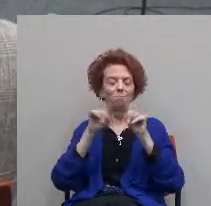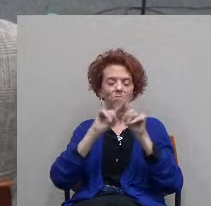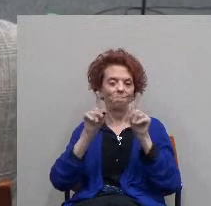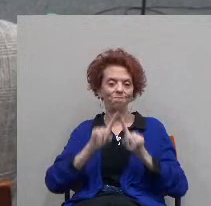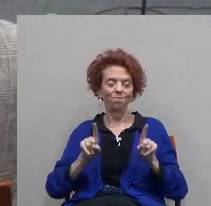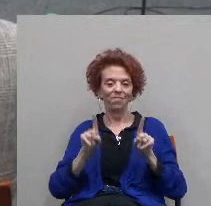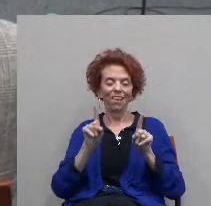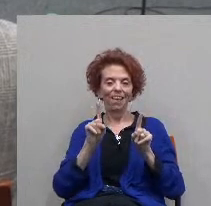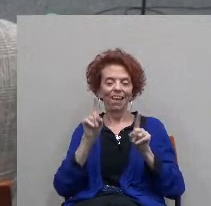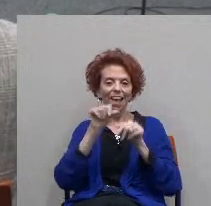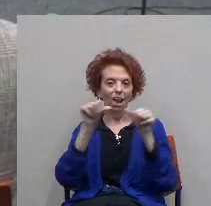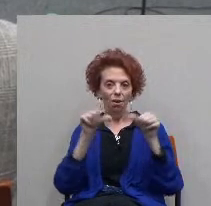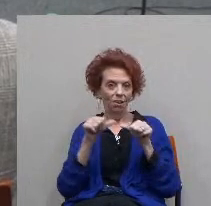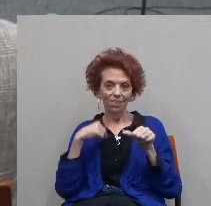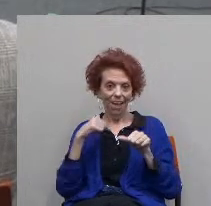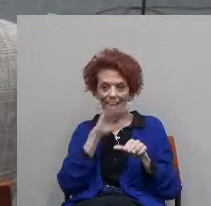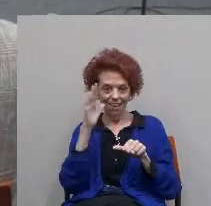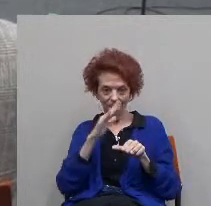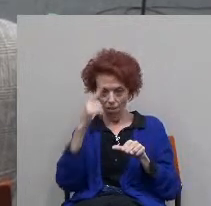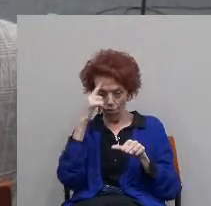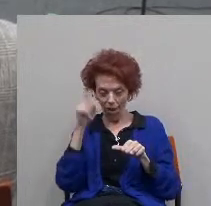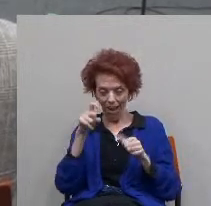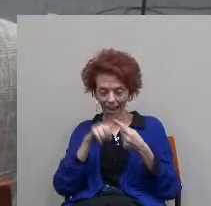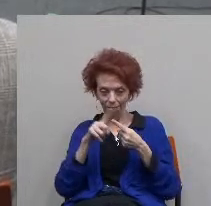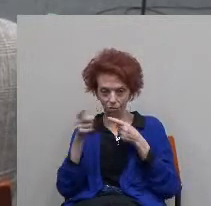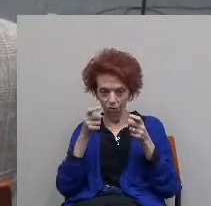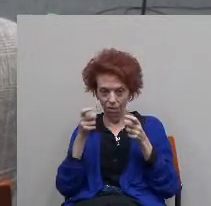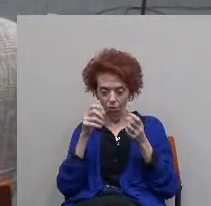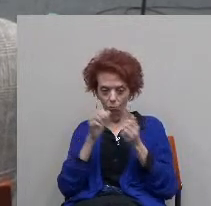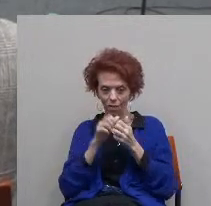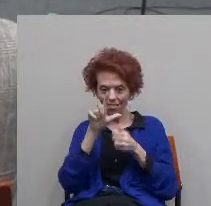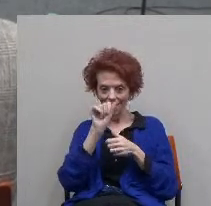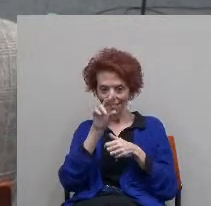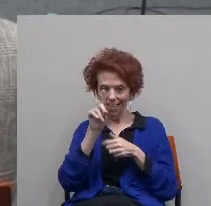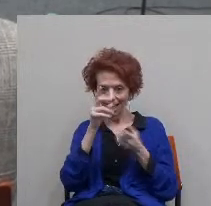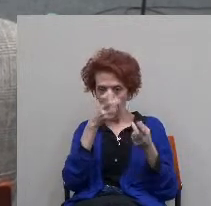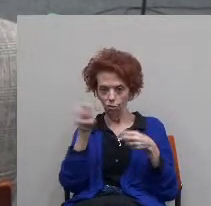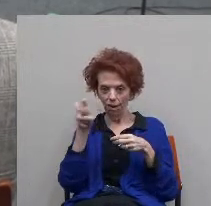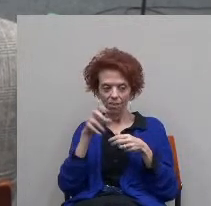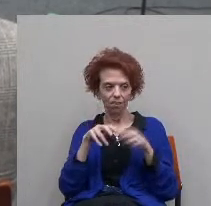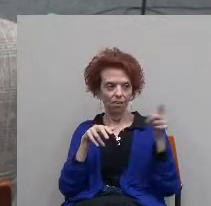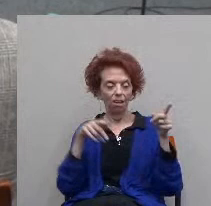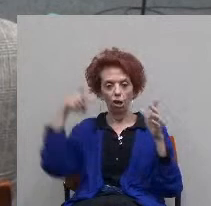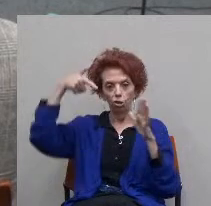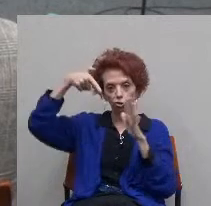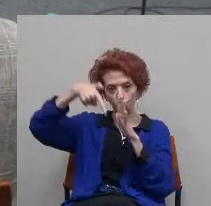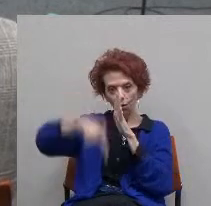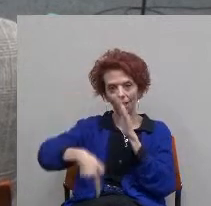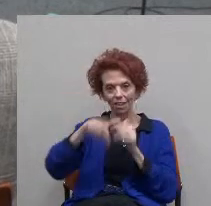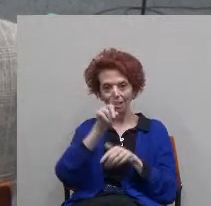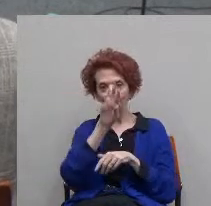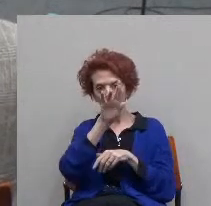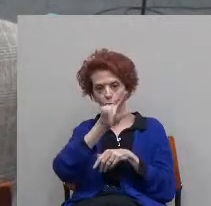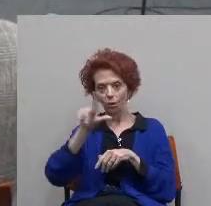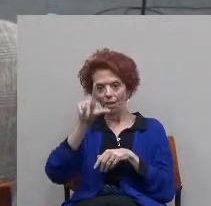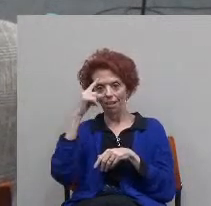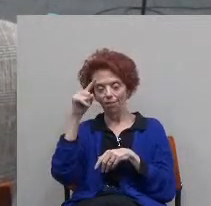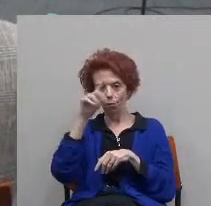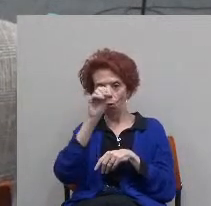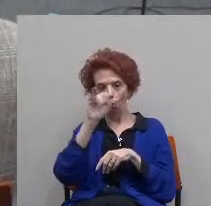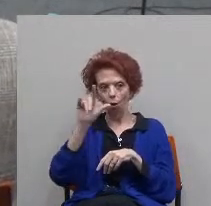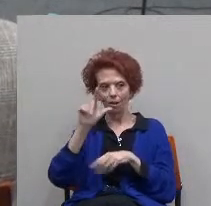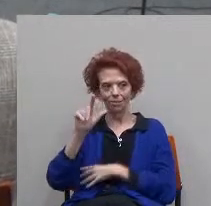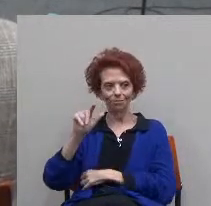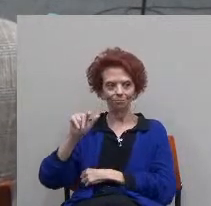expert. I never thought I'd have to deal with the land transfers, but here we are. How about drilling? Whoa, I think y'all should